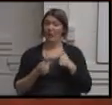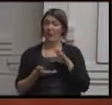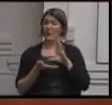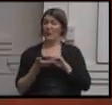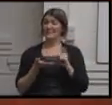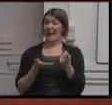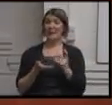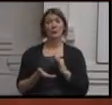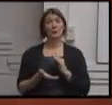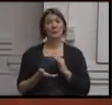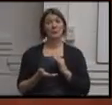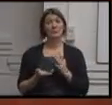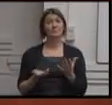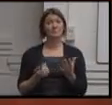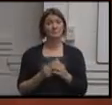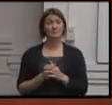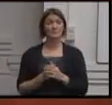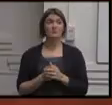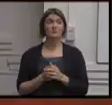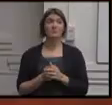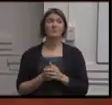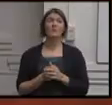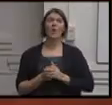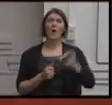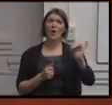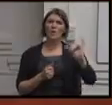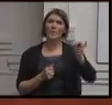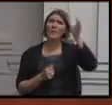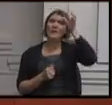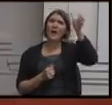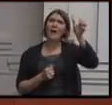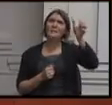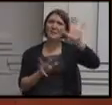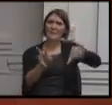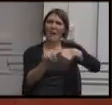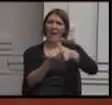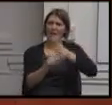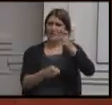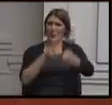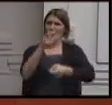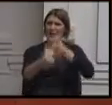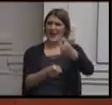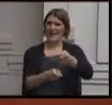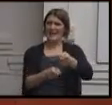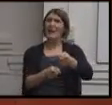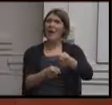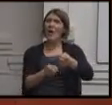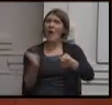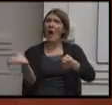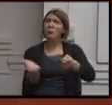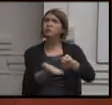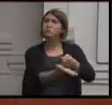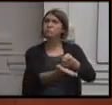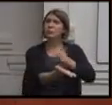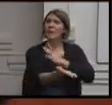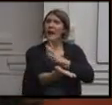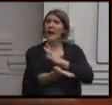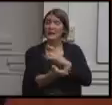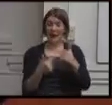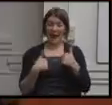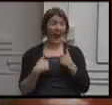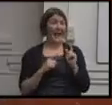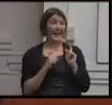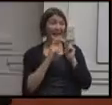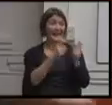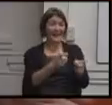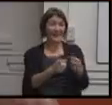deductions. And the principle that exists in philanthropy would be preserved, whereby the giver